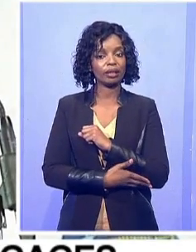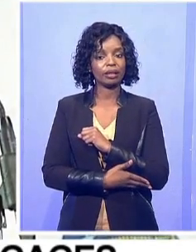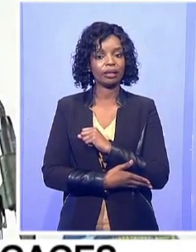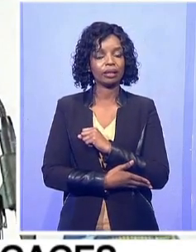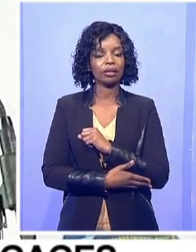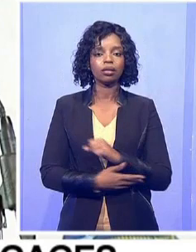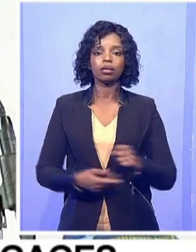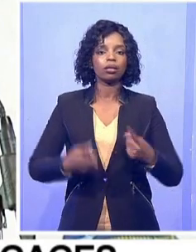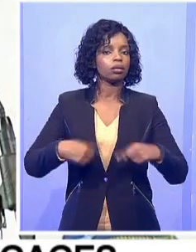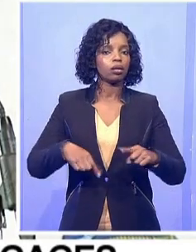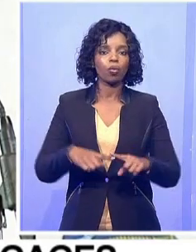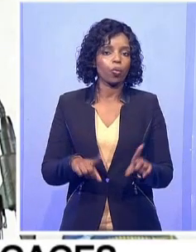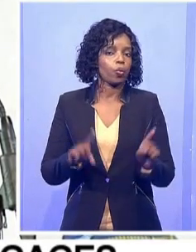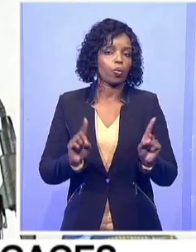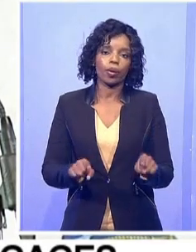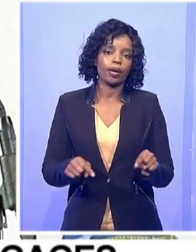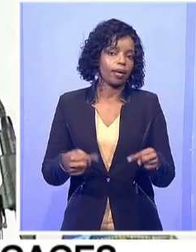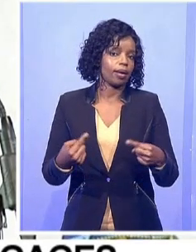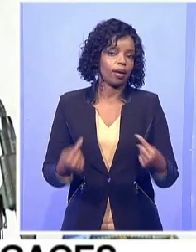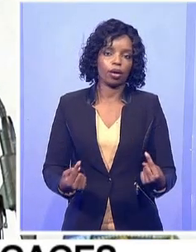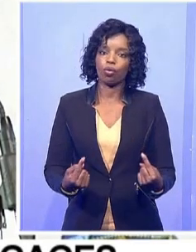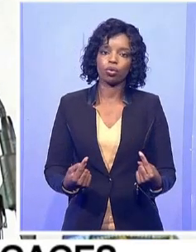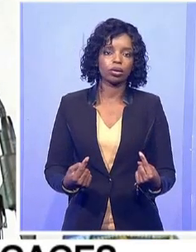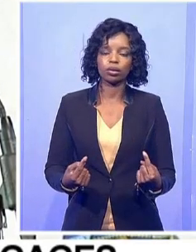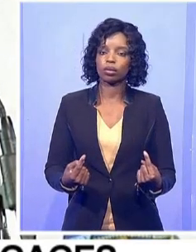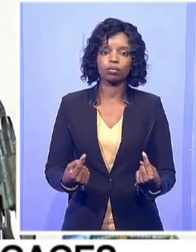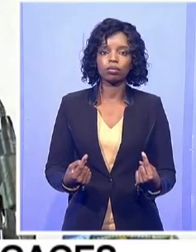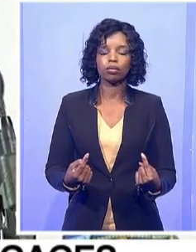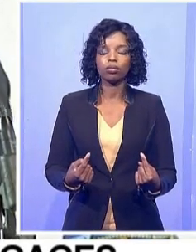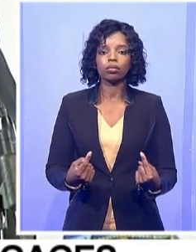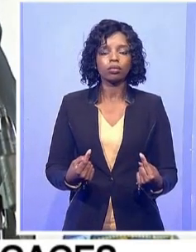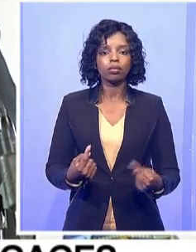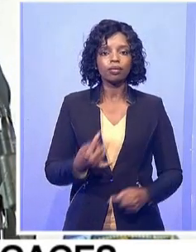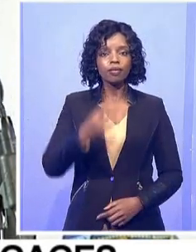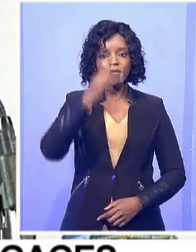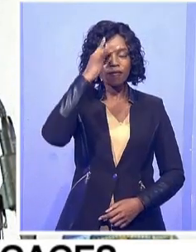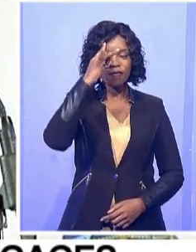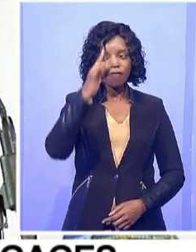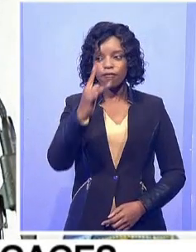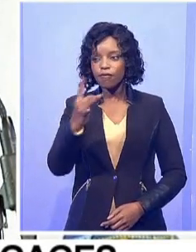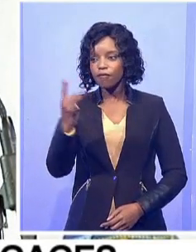we cannot afford to forget the history